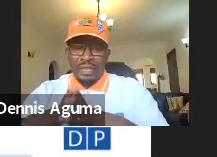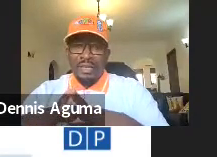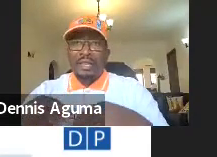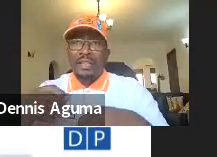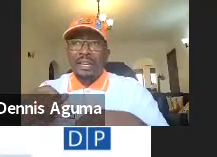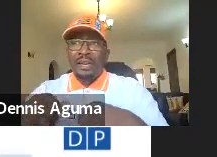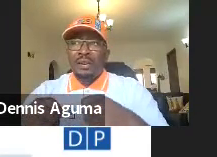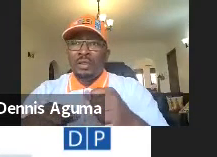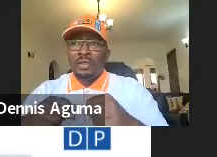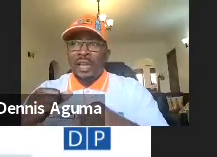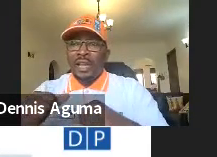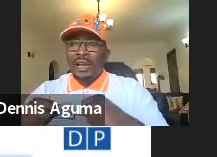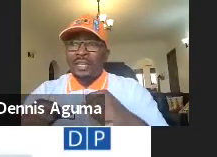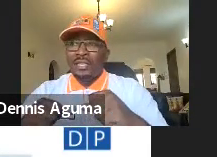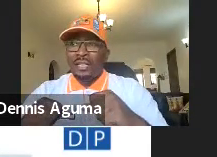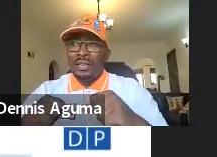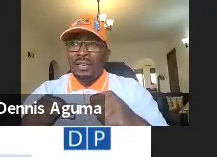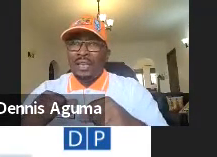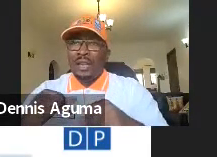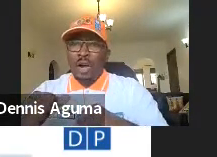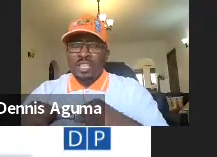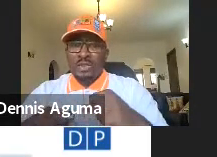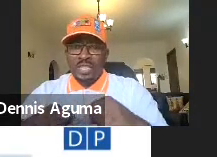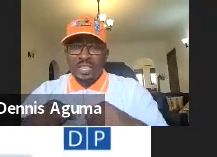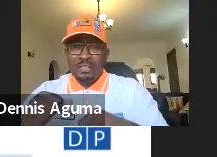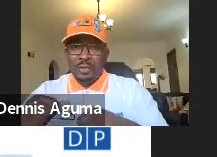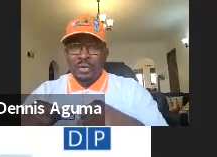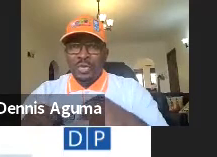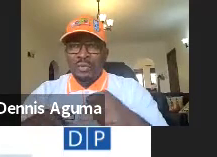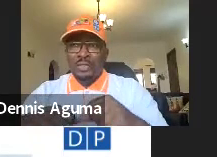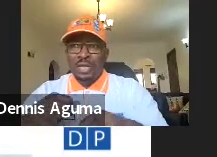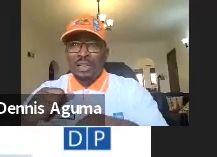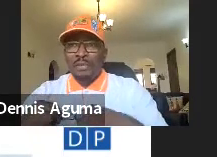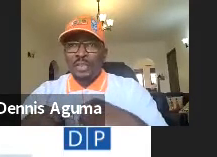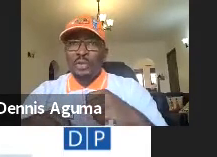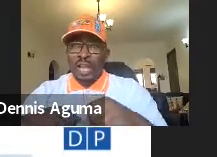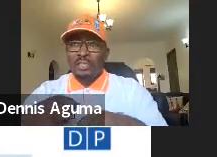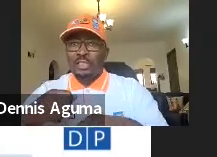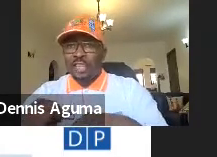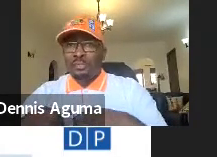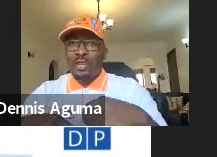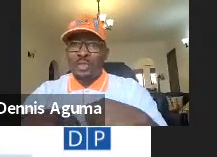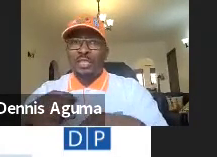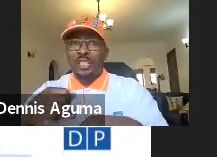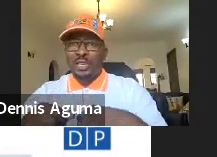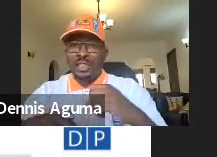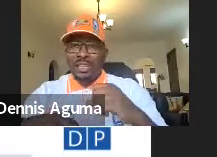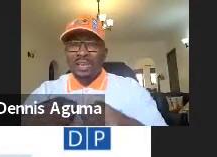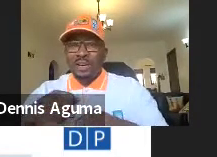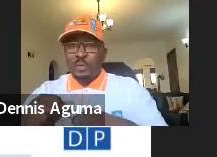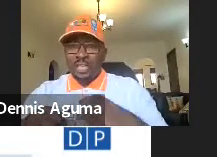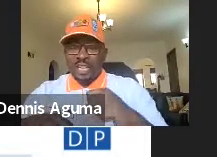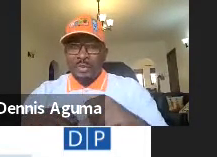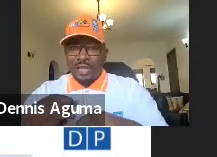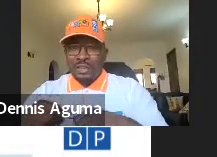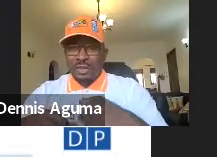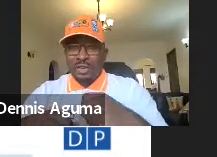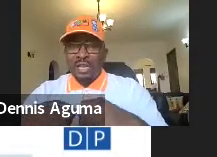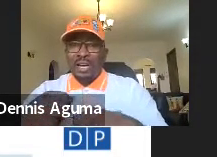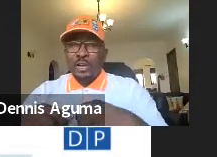making, one of the guys had a washing machine, would you believe, that you can use as a gym. So as you're gymming, almost like